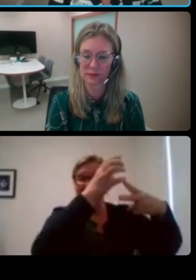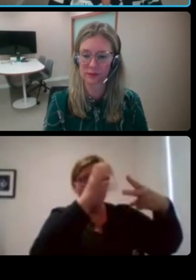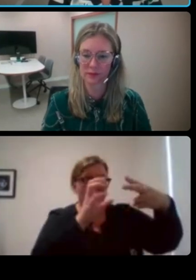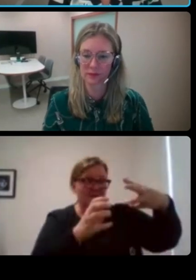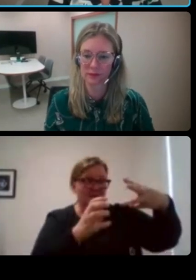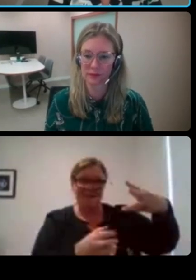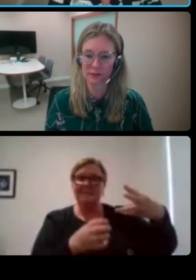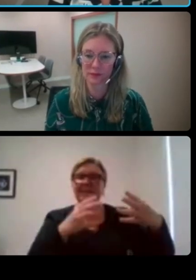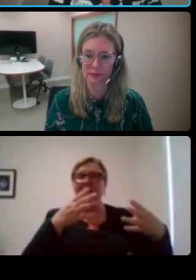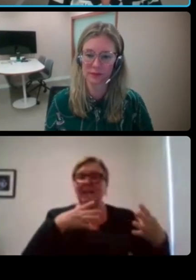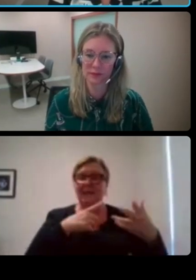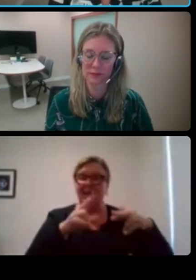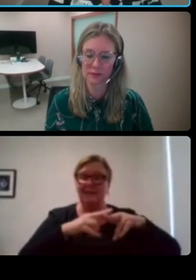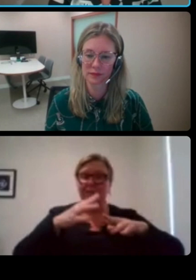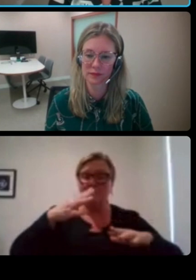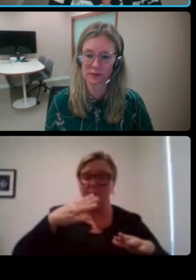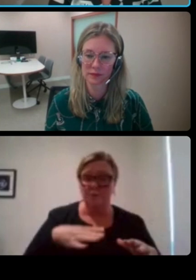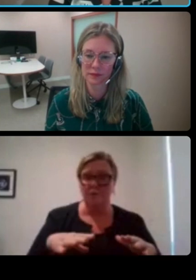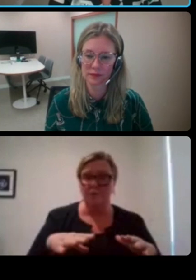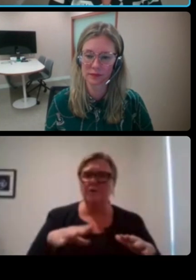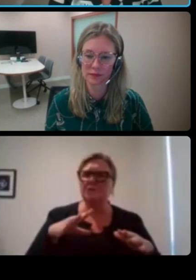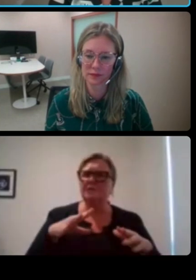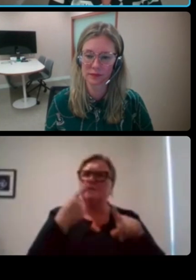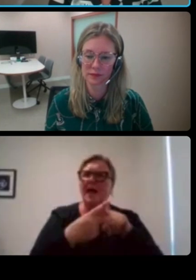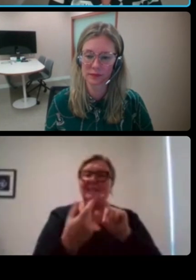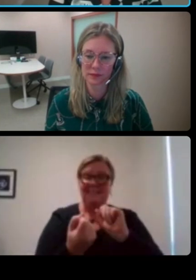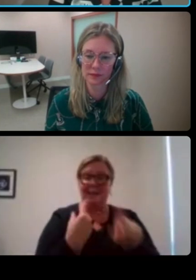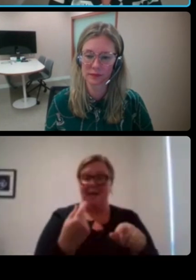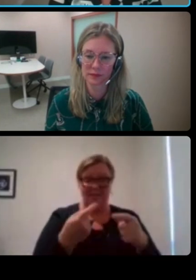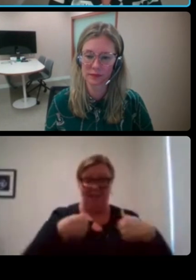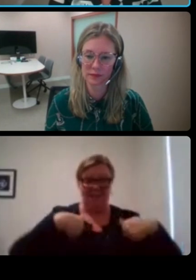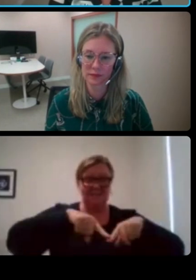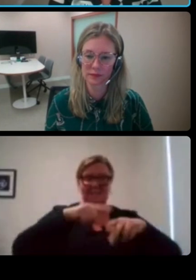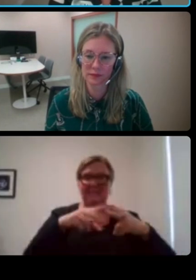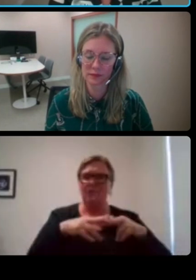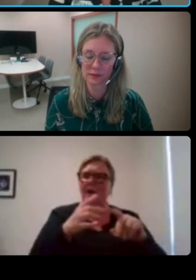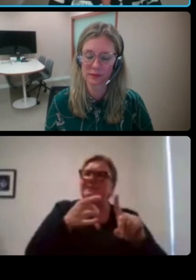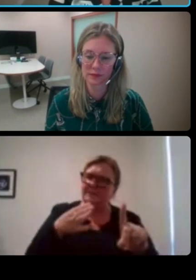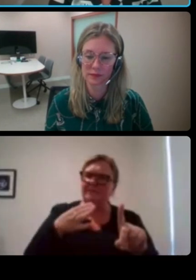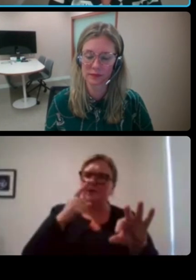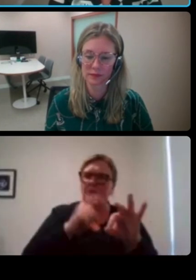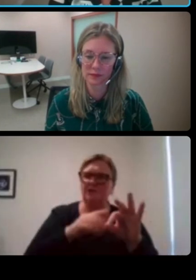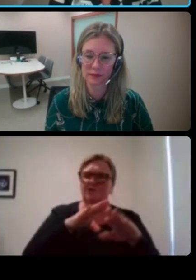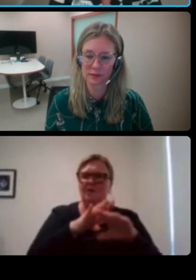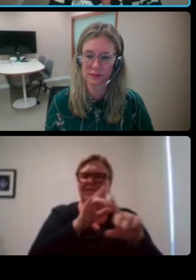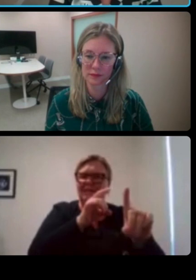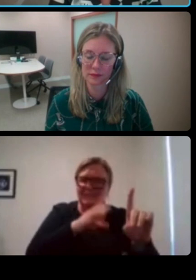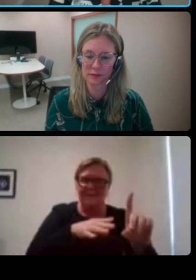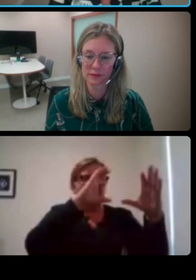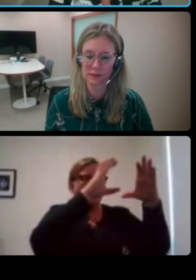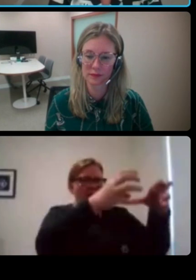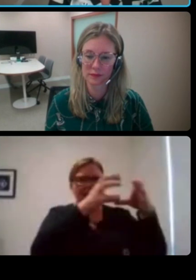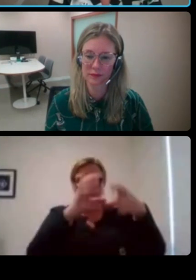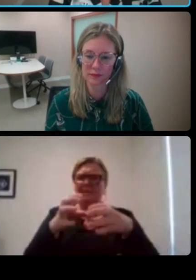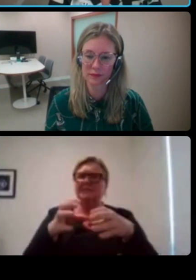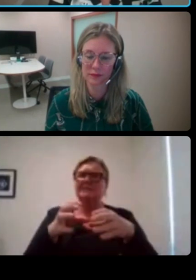If you would like to, you can also email us and contact us if you've got specific questions about specific categories and the services that you